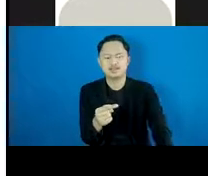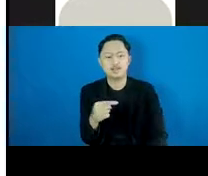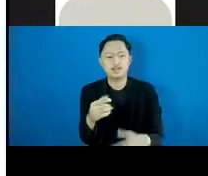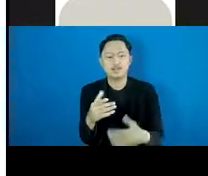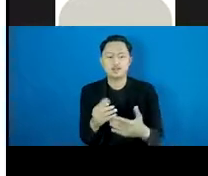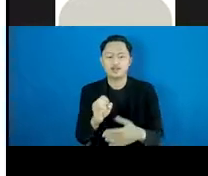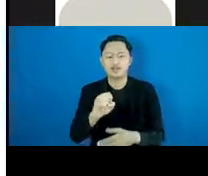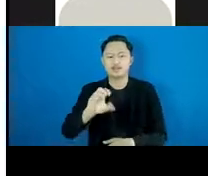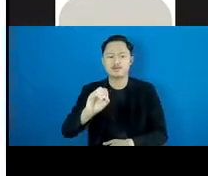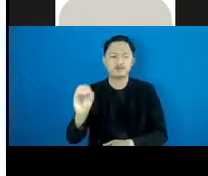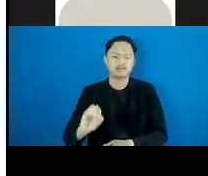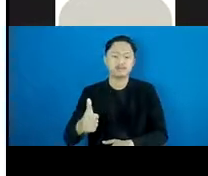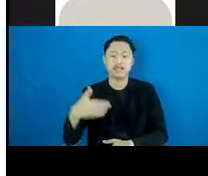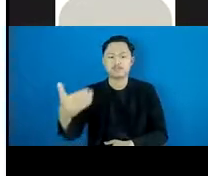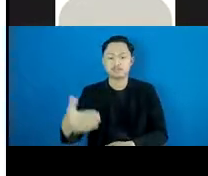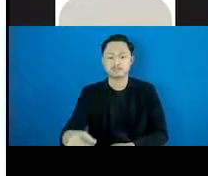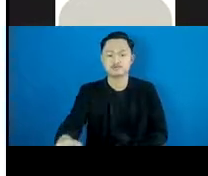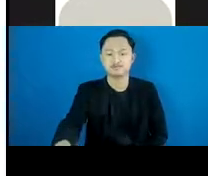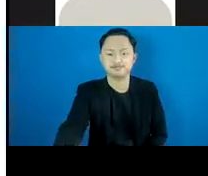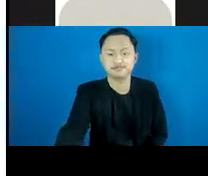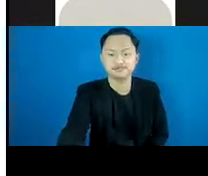50%. Next slide.